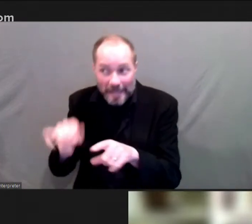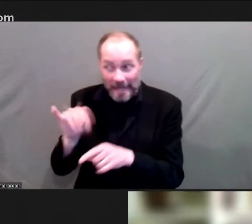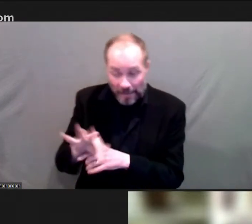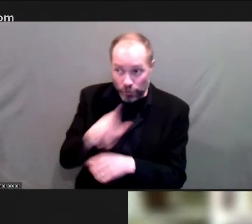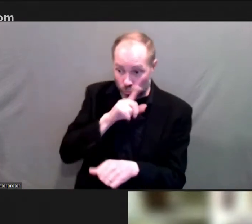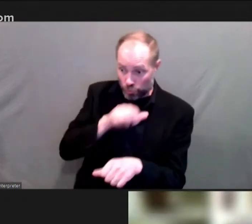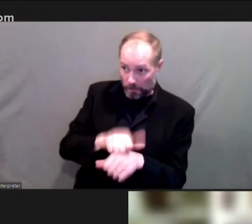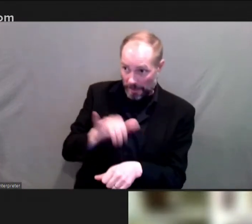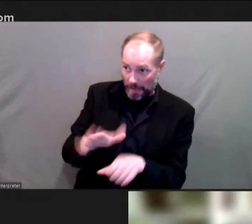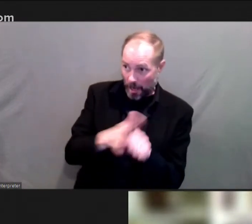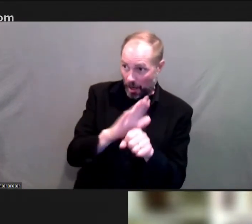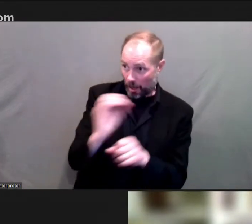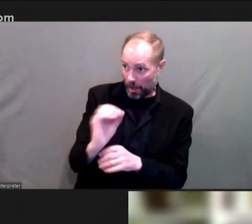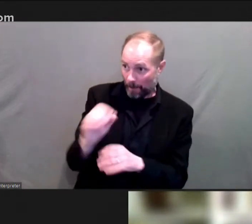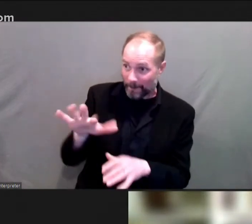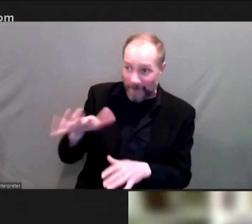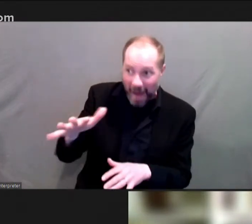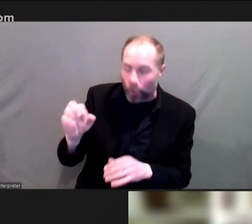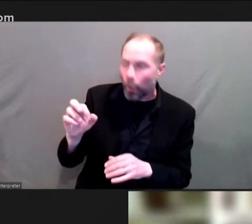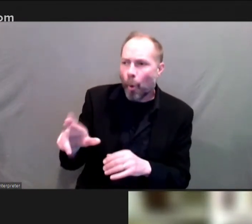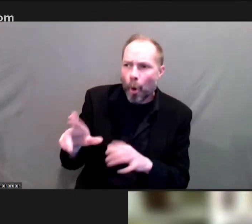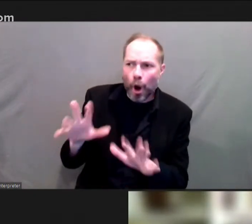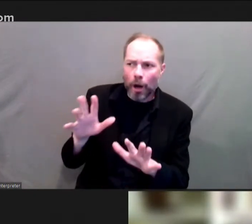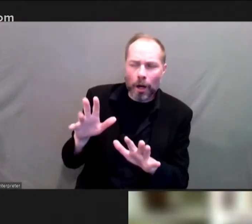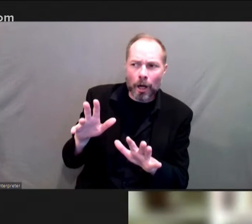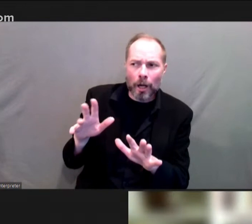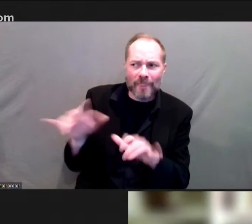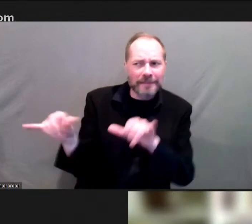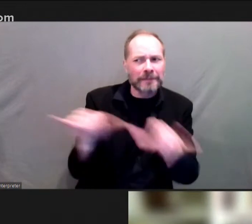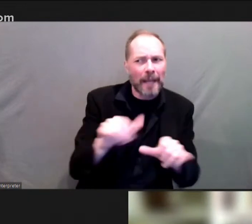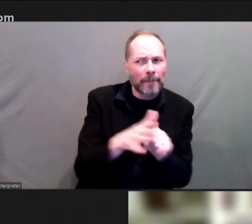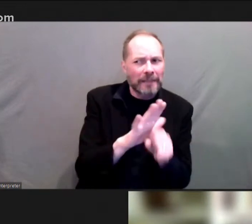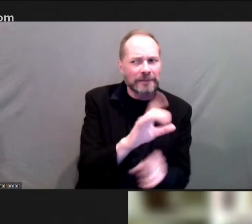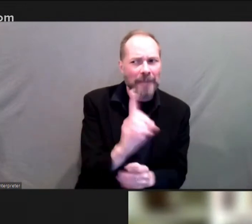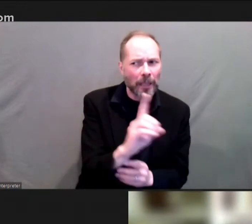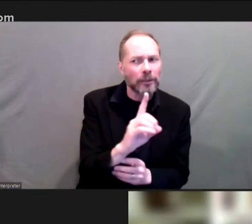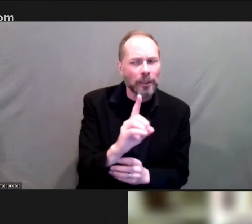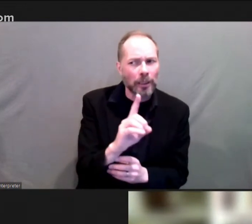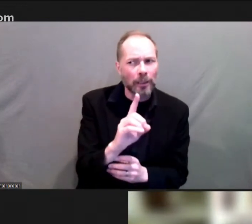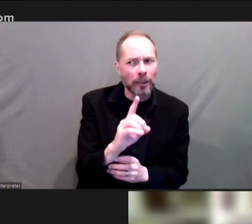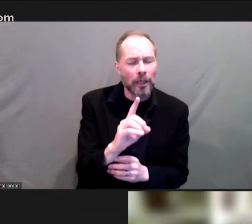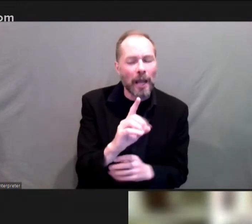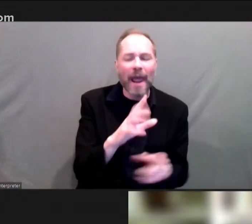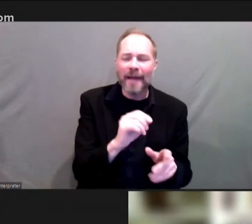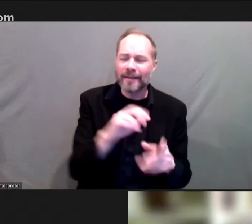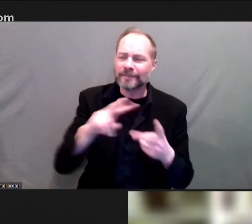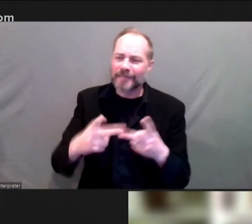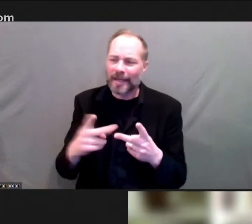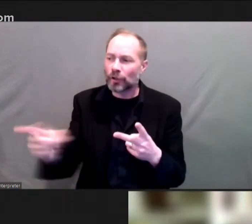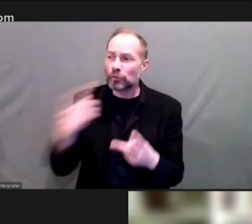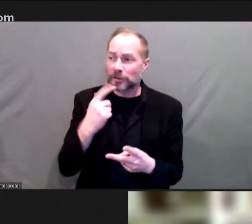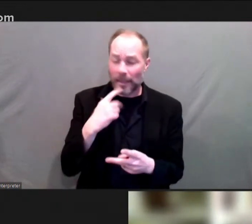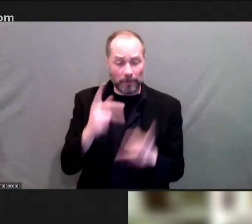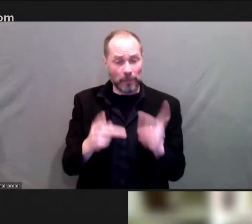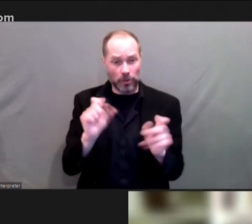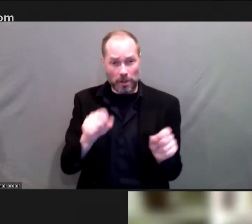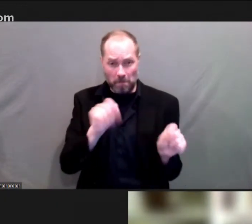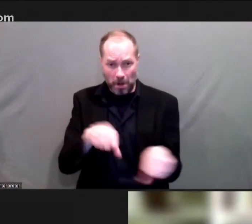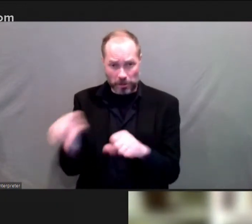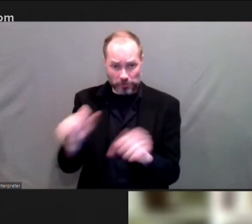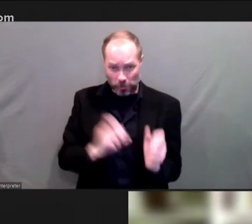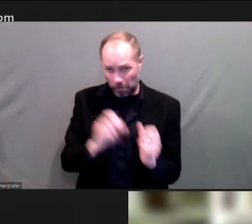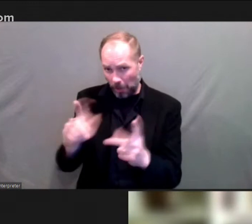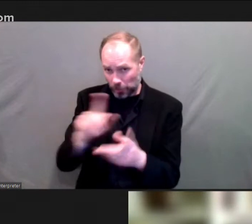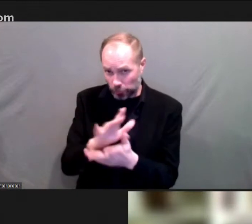this point. And the second part is you said about people could possibly go back with masks when their symptoms